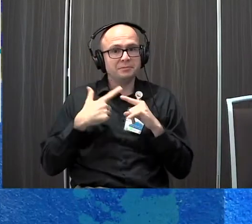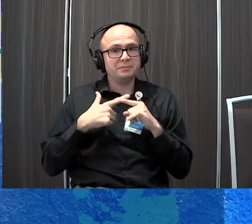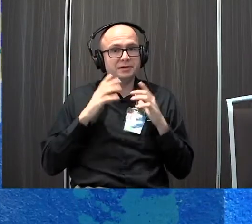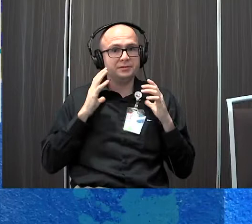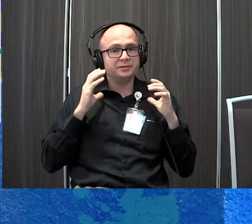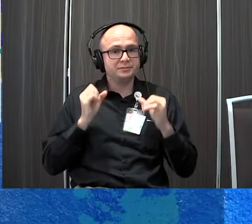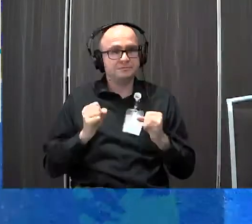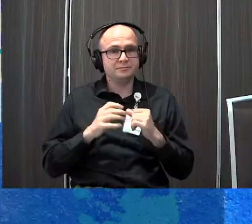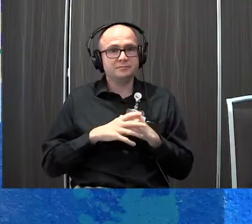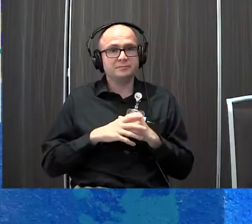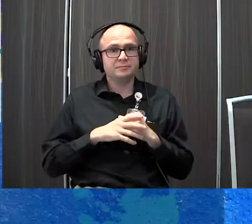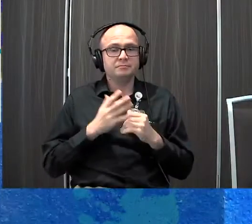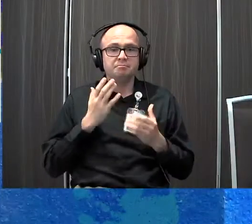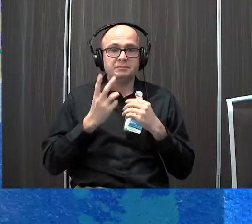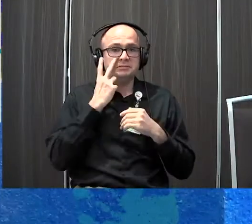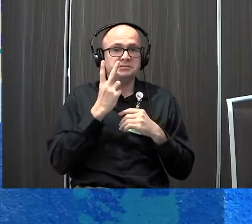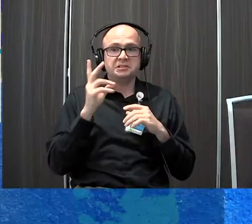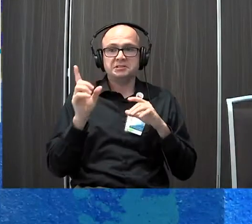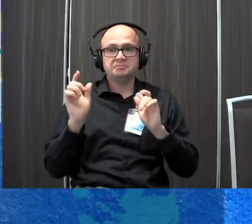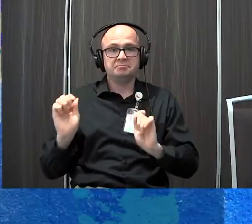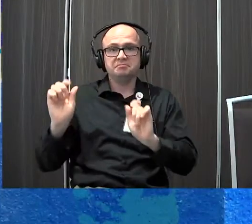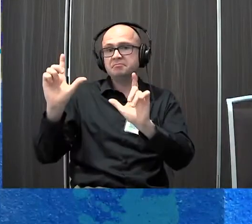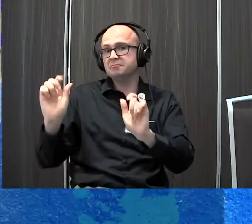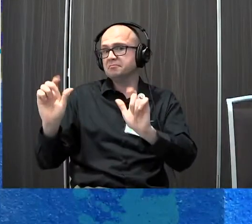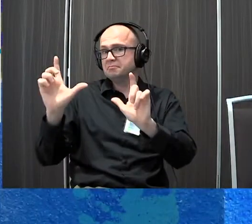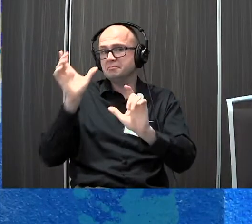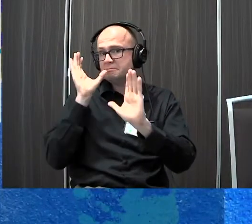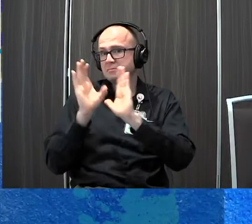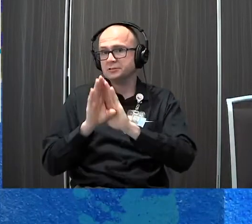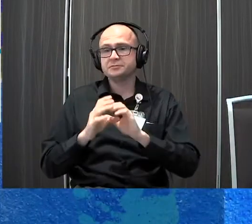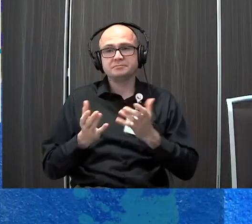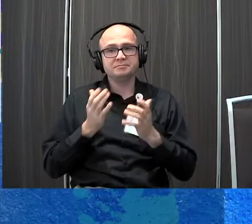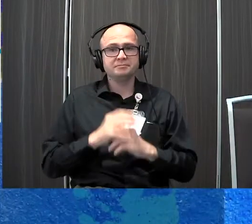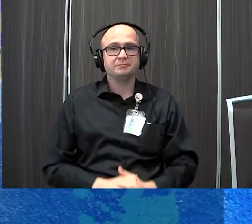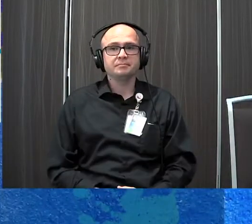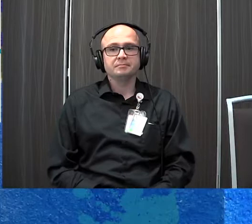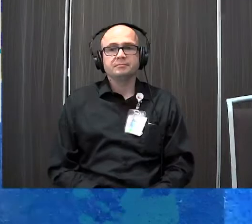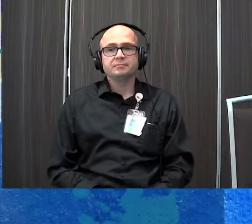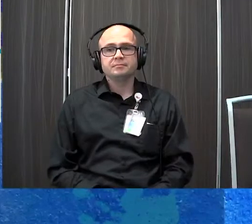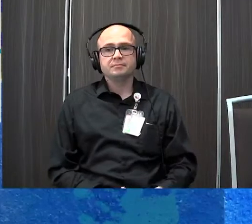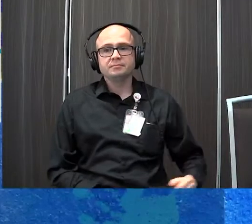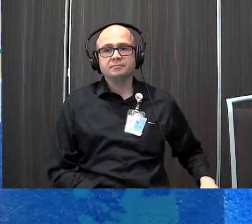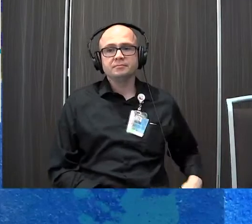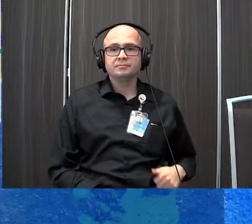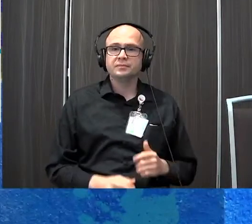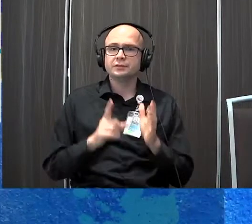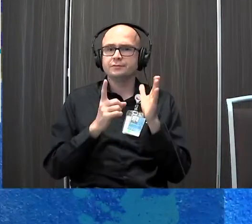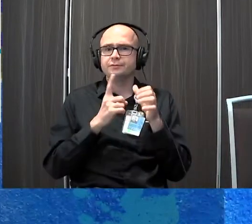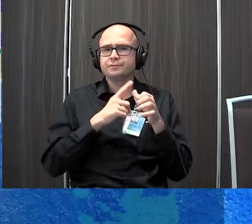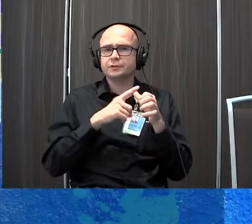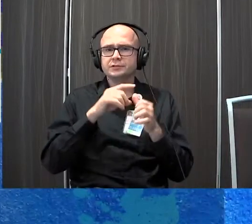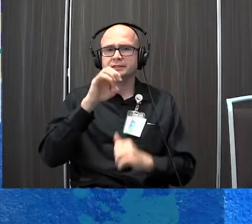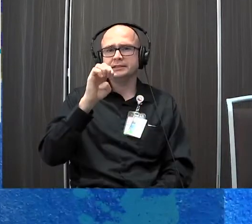charge syndrome. So you may see him popping up here and there in my talk. So firstly, what is the endocrine